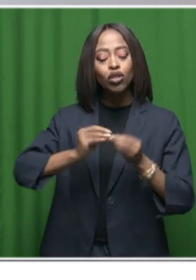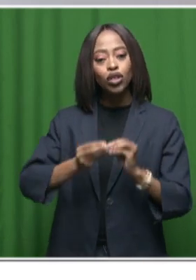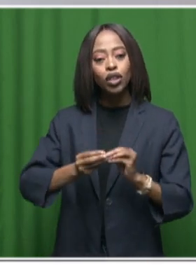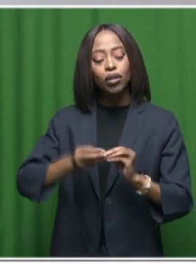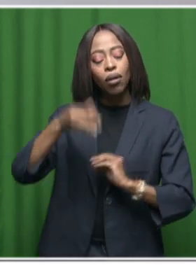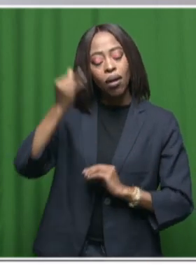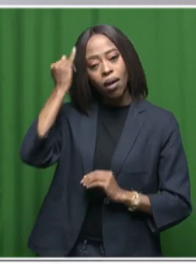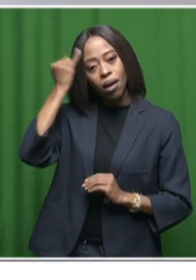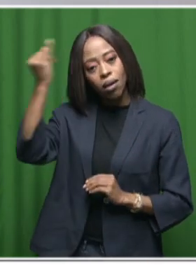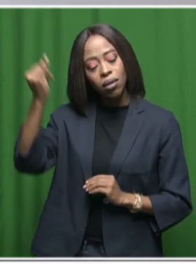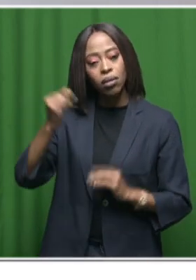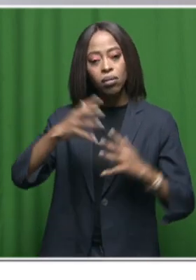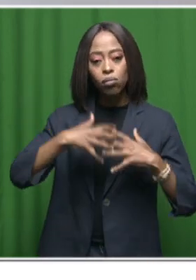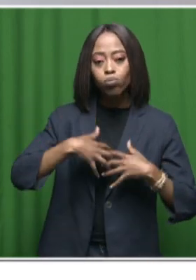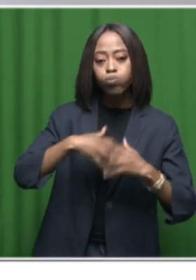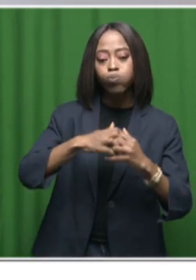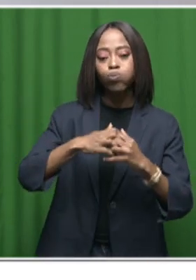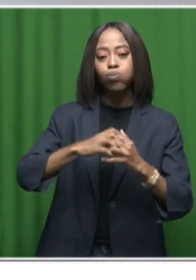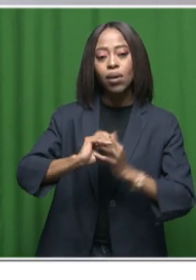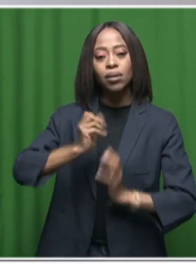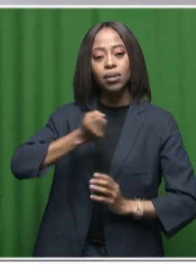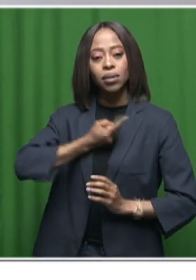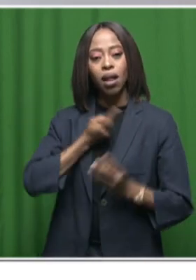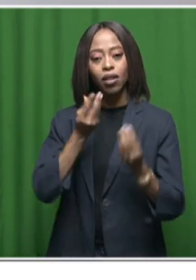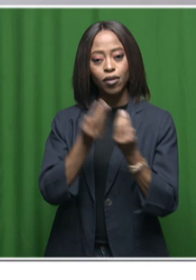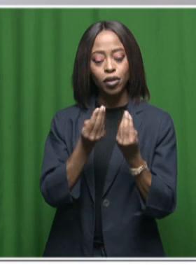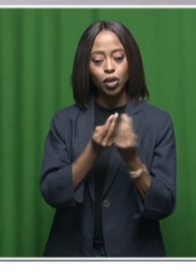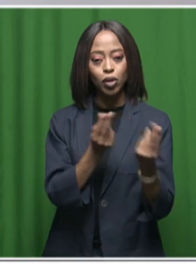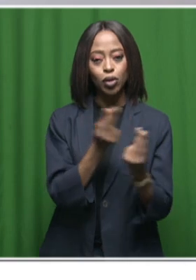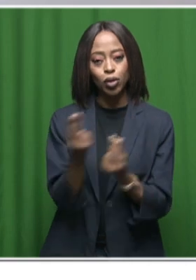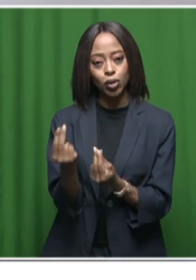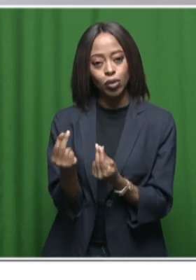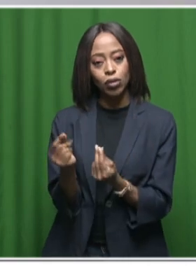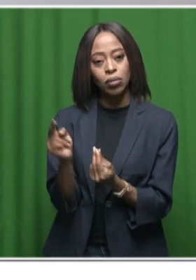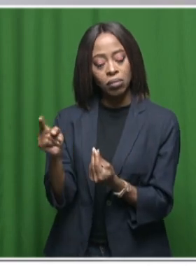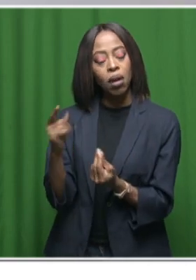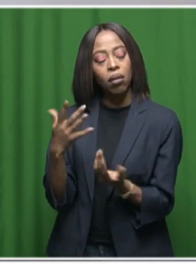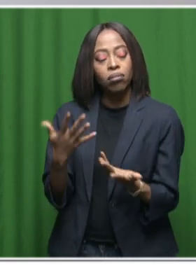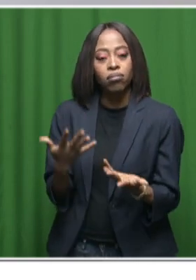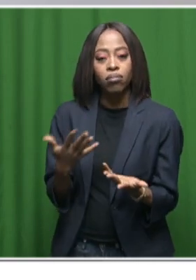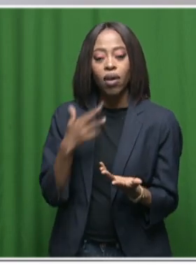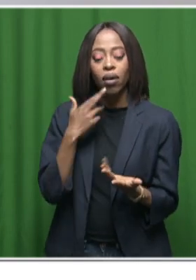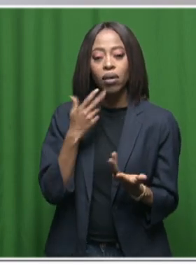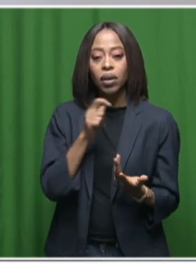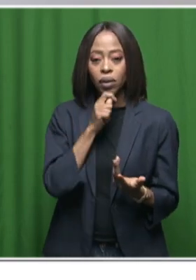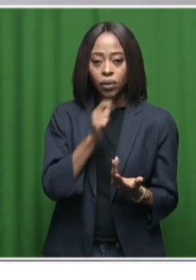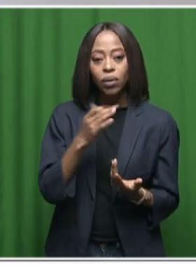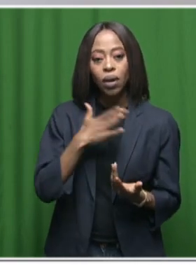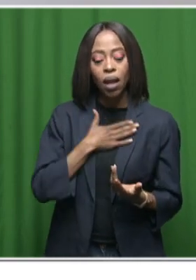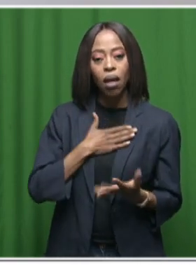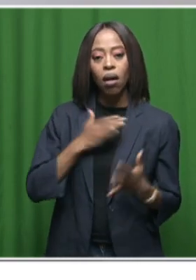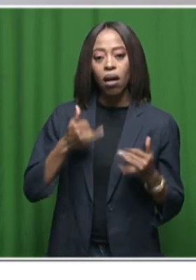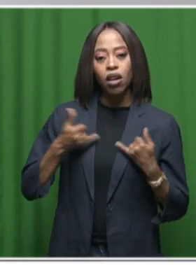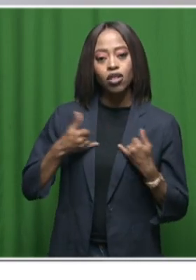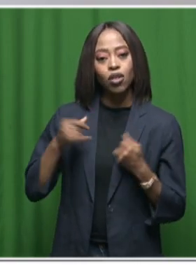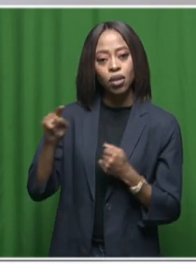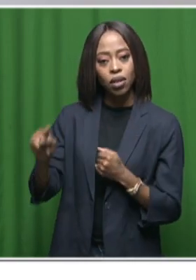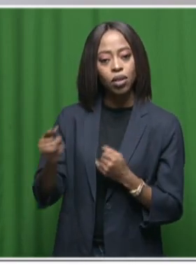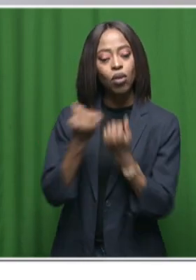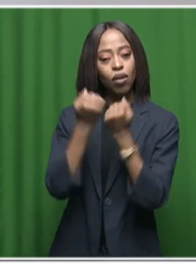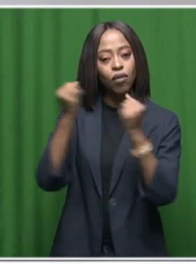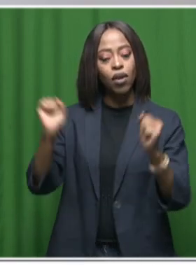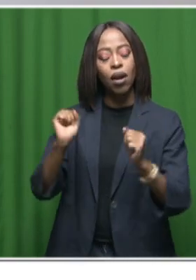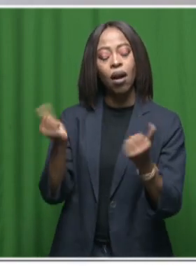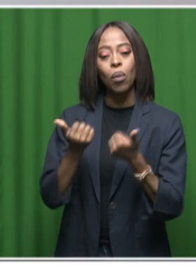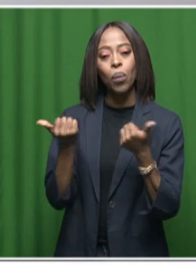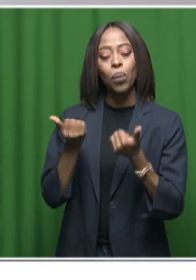is inventing your own things, which is what I really enjoy about having that freedom.